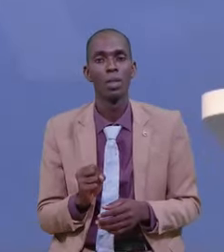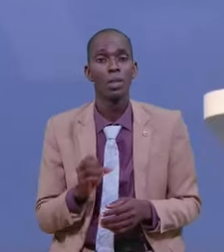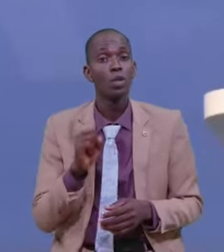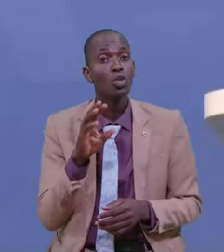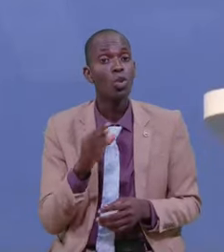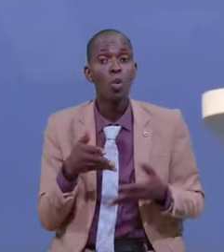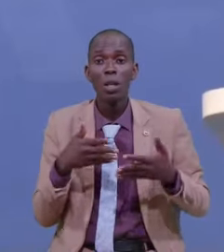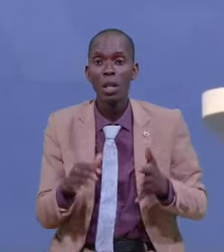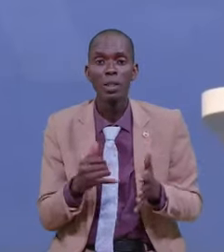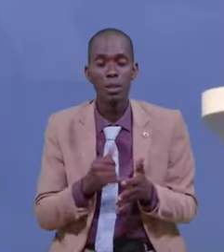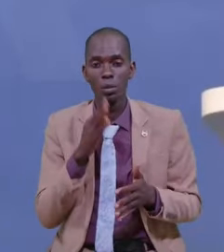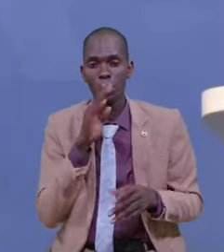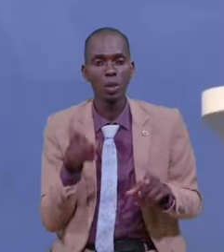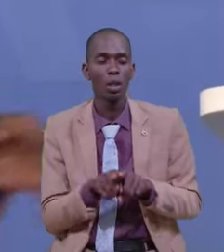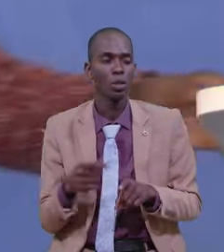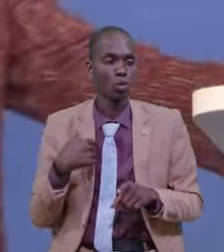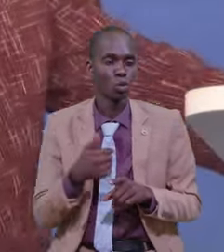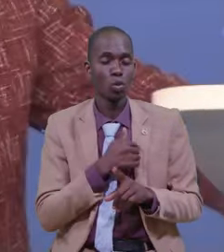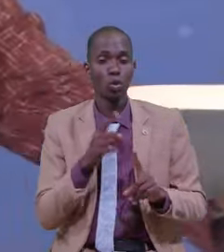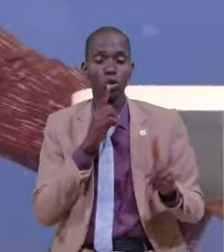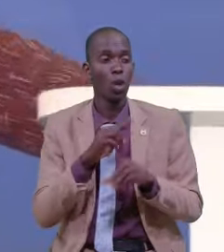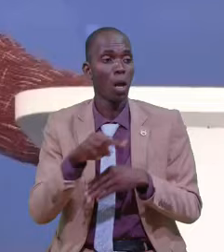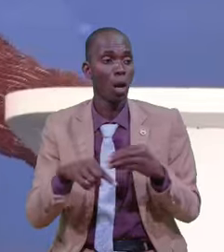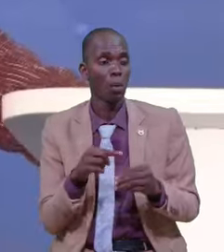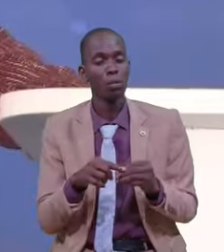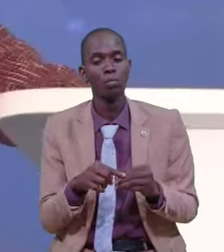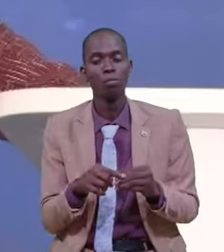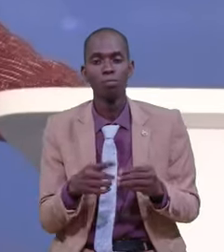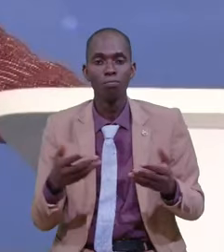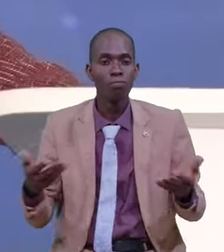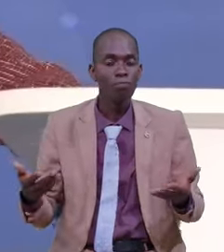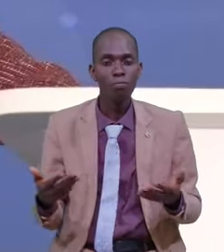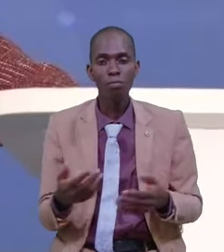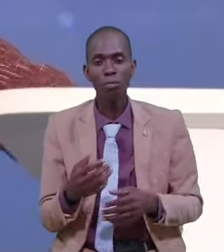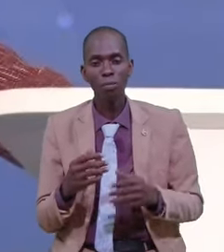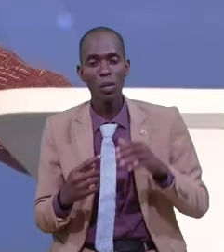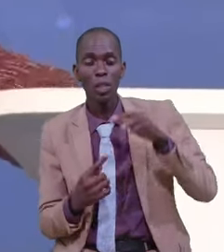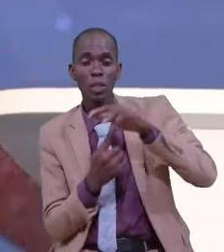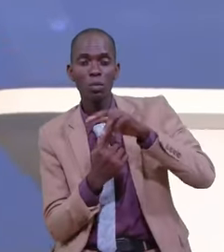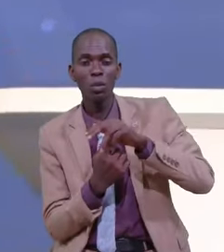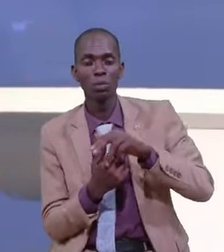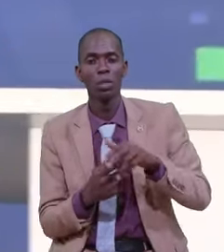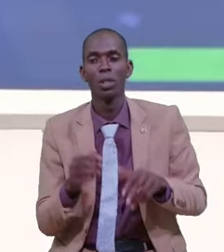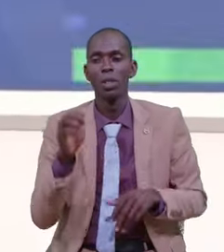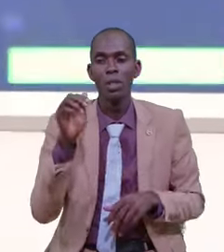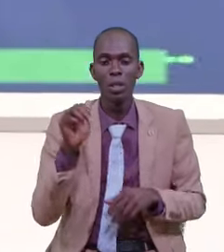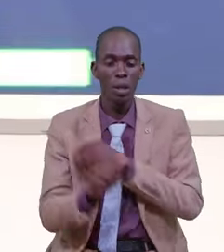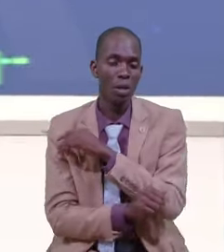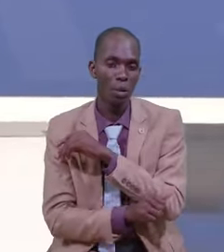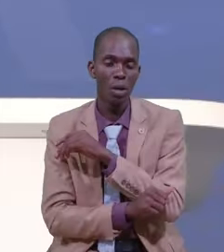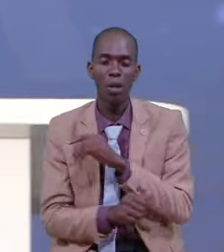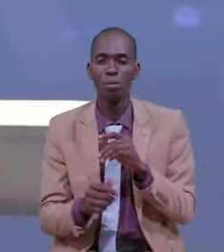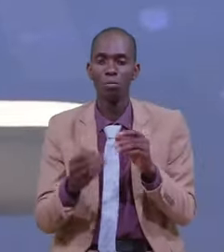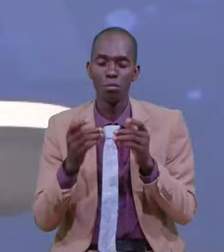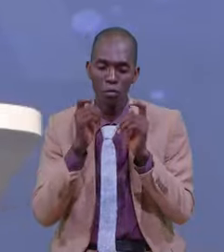as we're talking about championship, Abraham's prompt commitment, Emma,